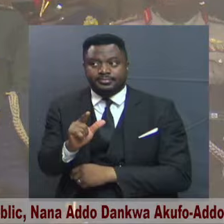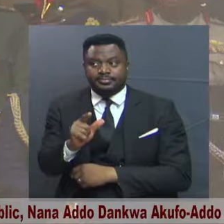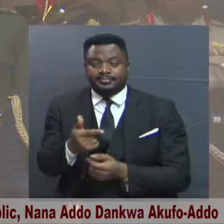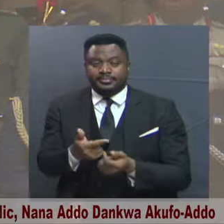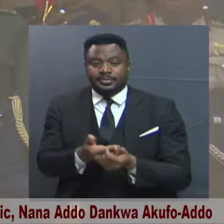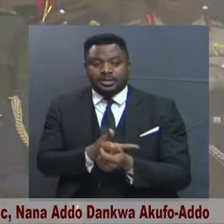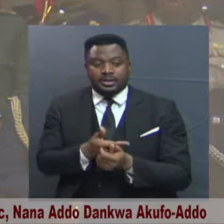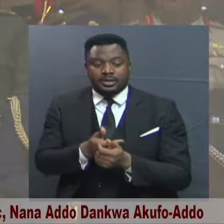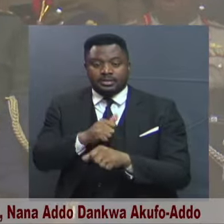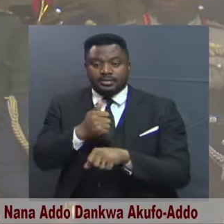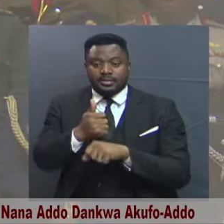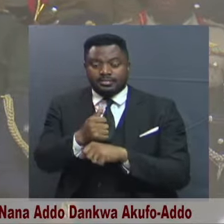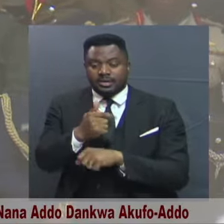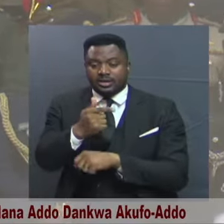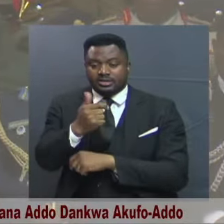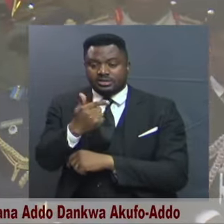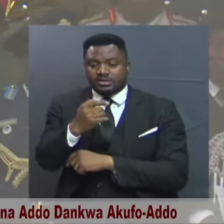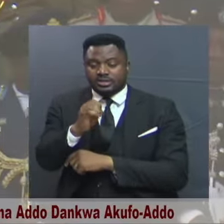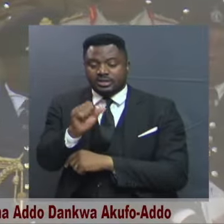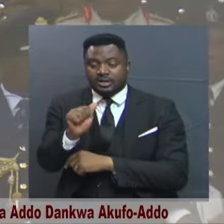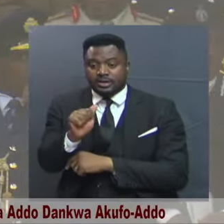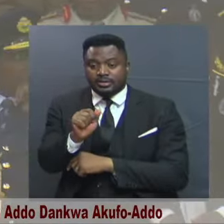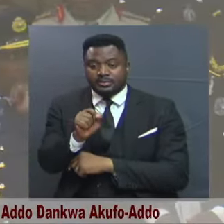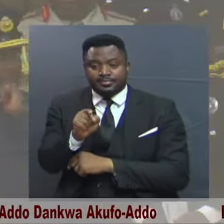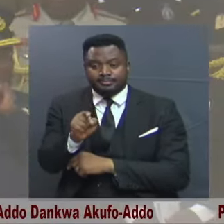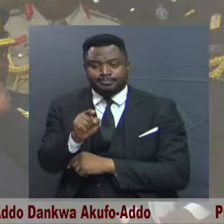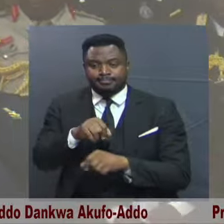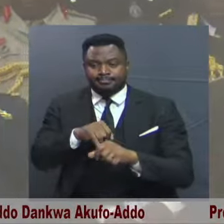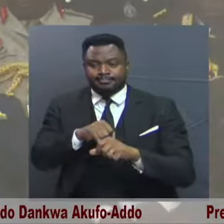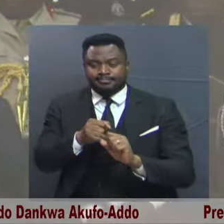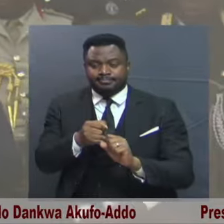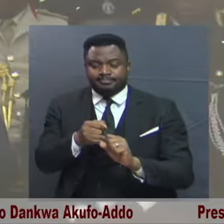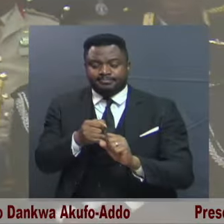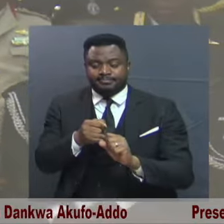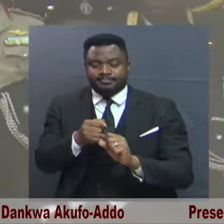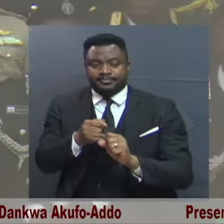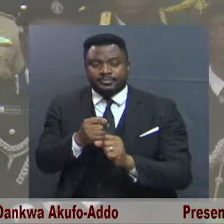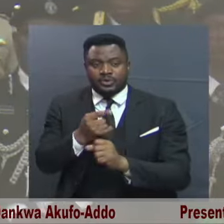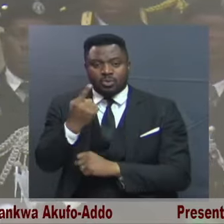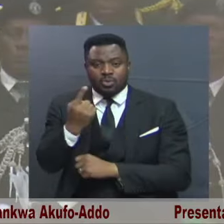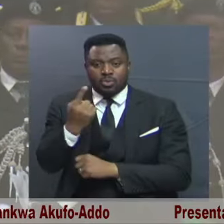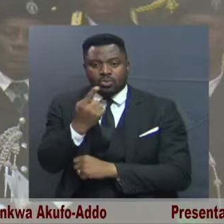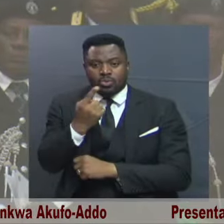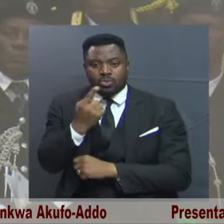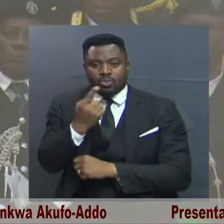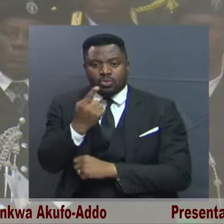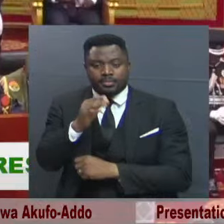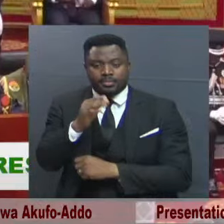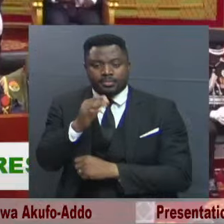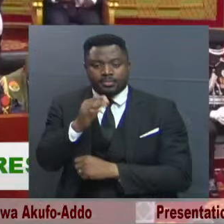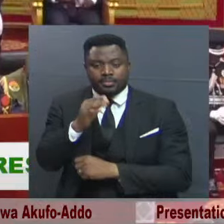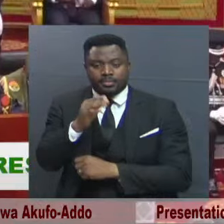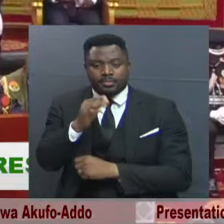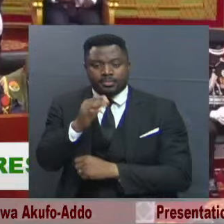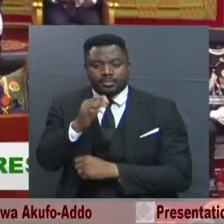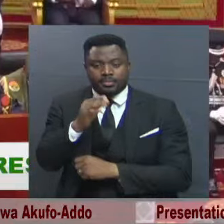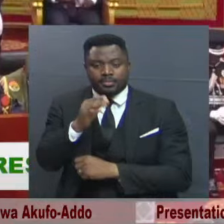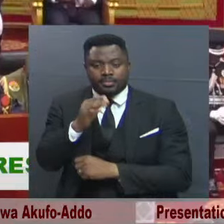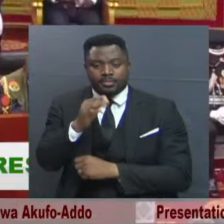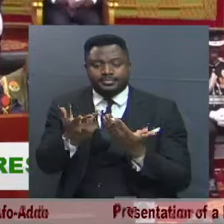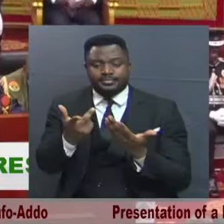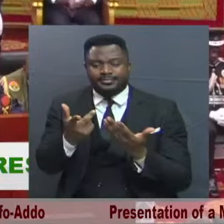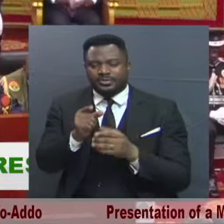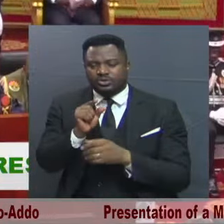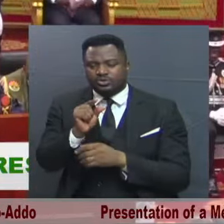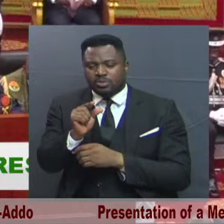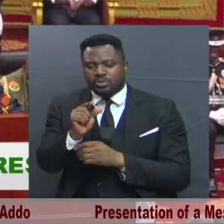Ghana Enterprise agency GAA is implementing an an only women's Support Program where micro small